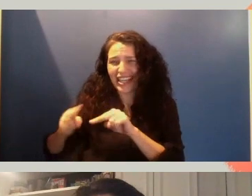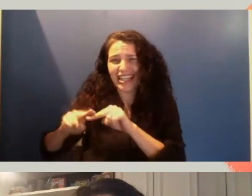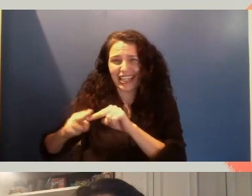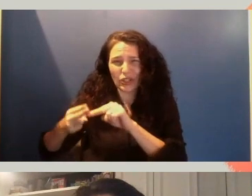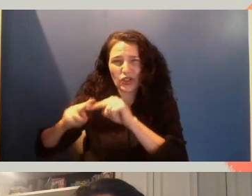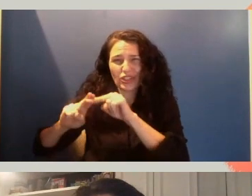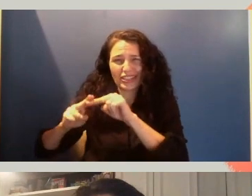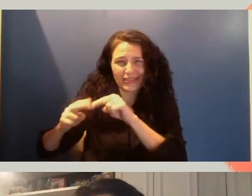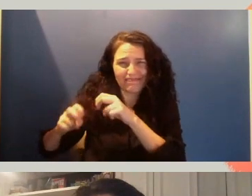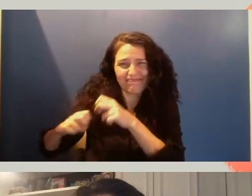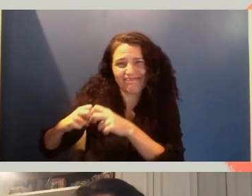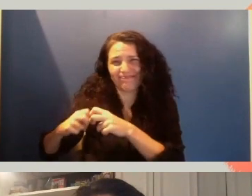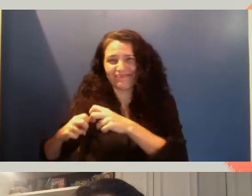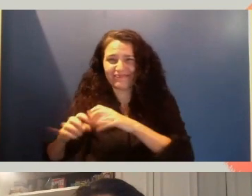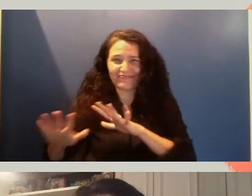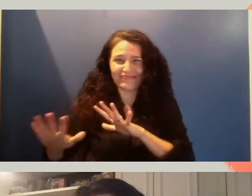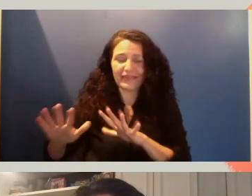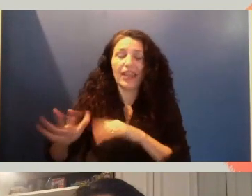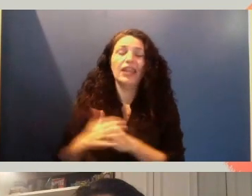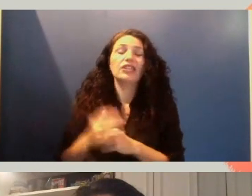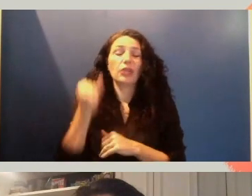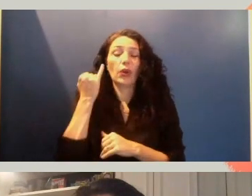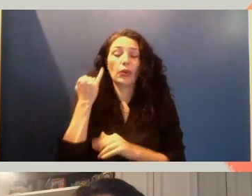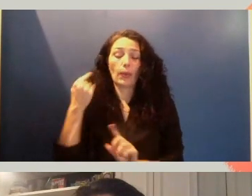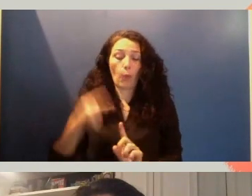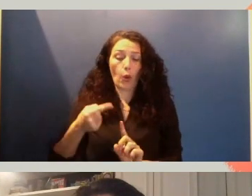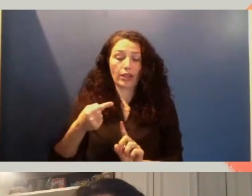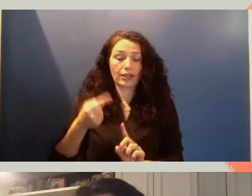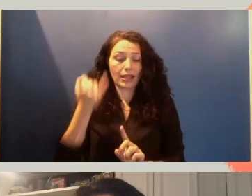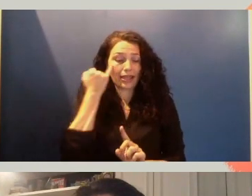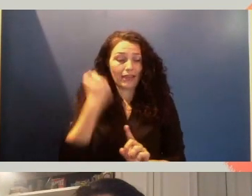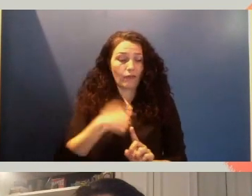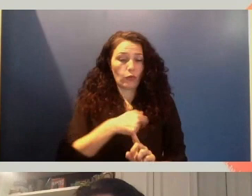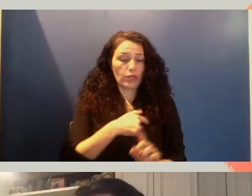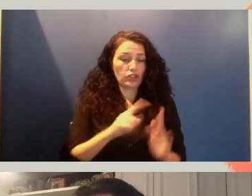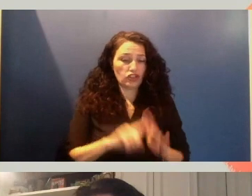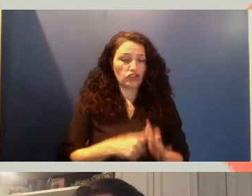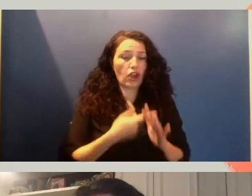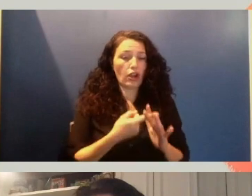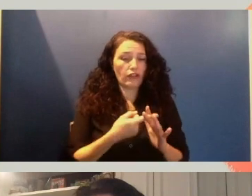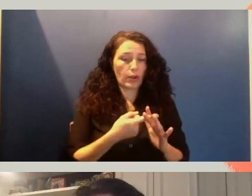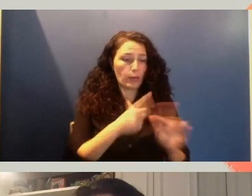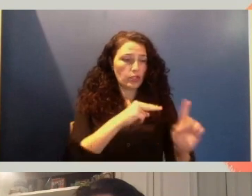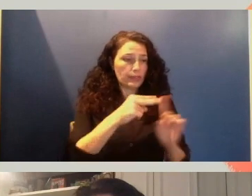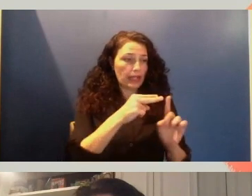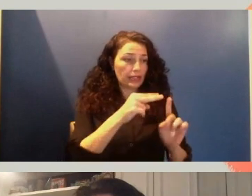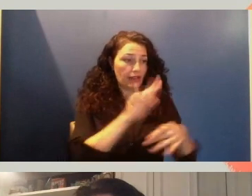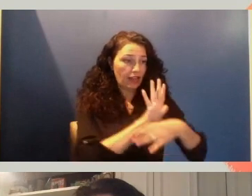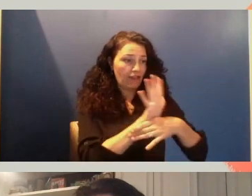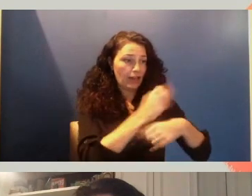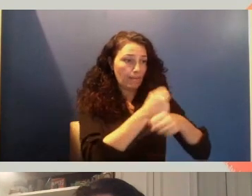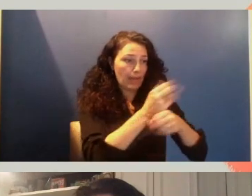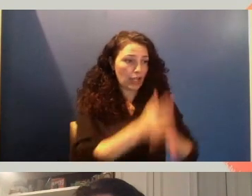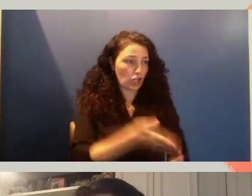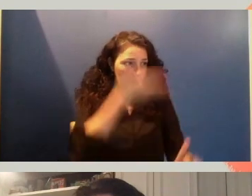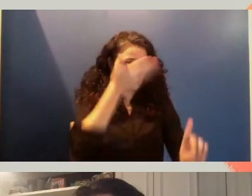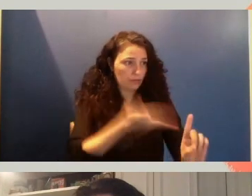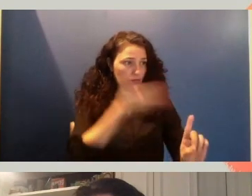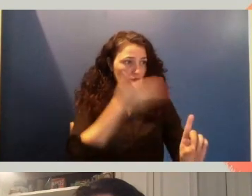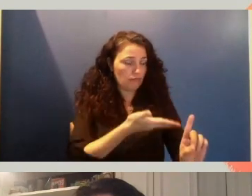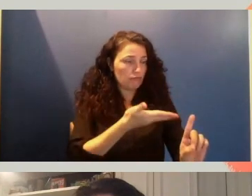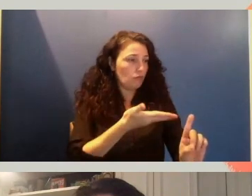I'd say that if we start from the perspective of the filmmaker and his, her, or their